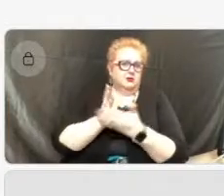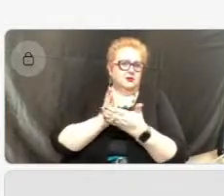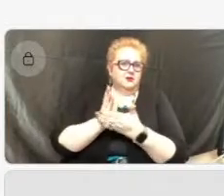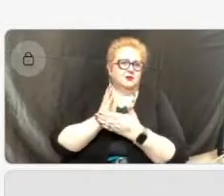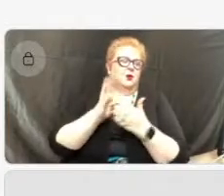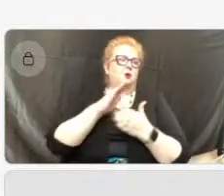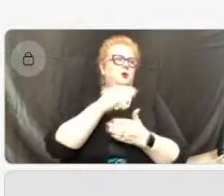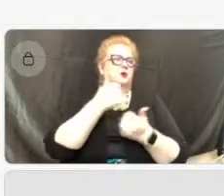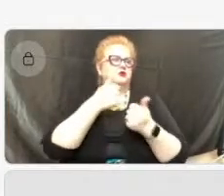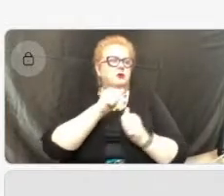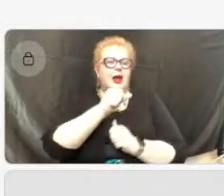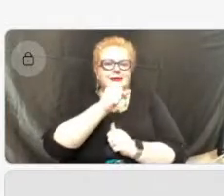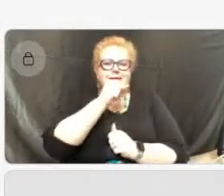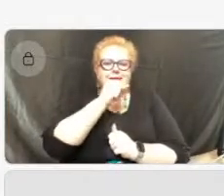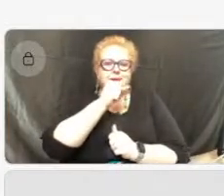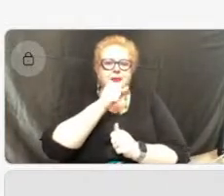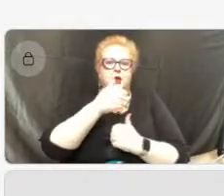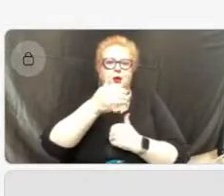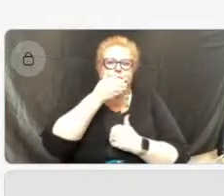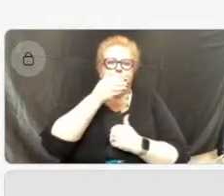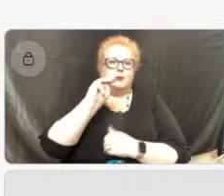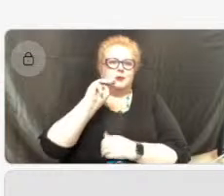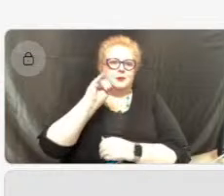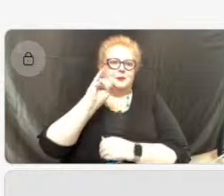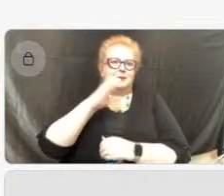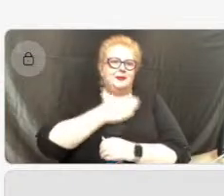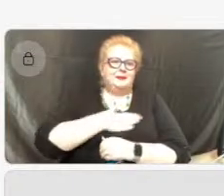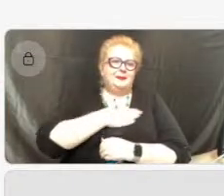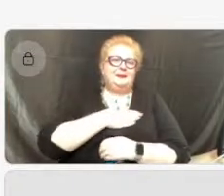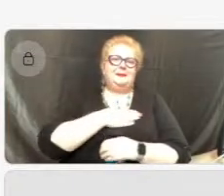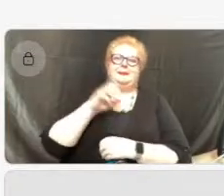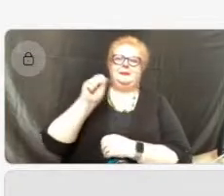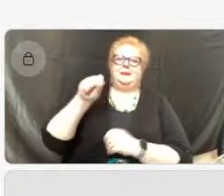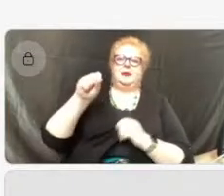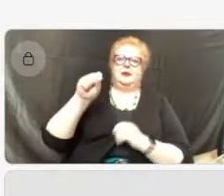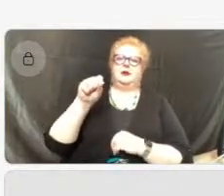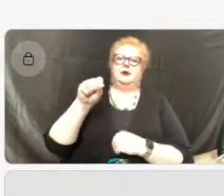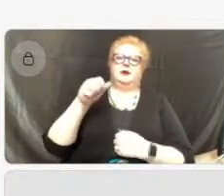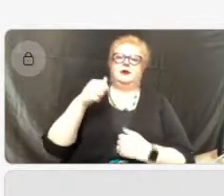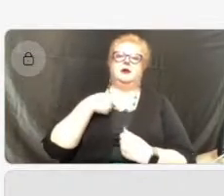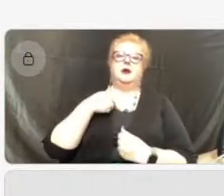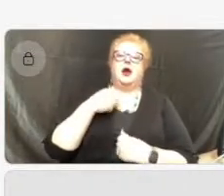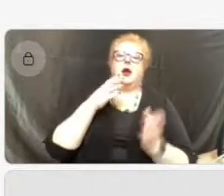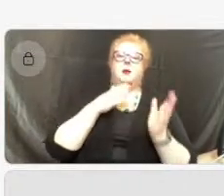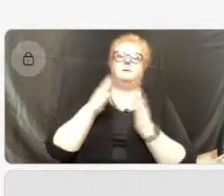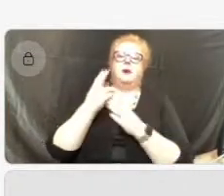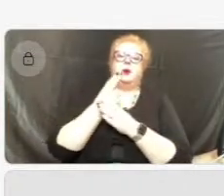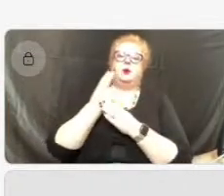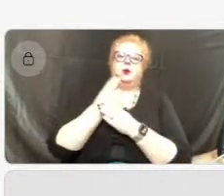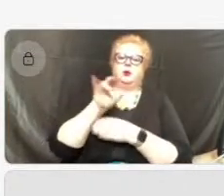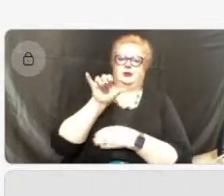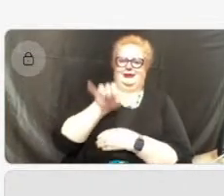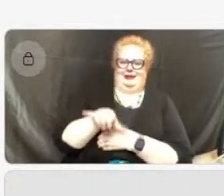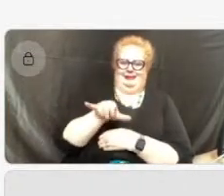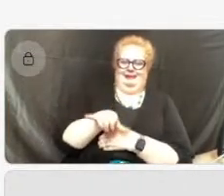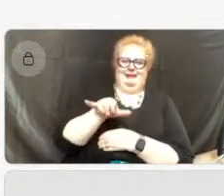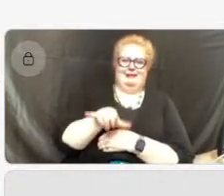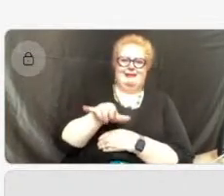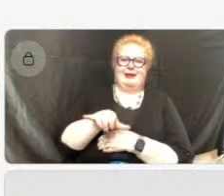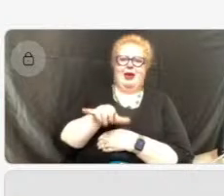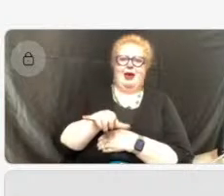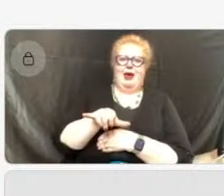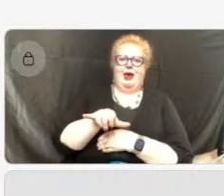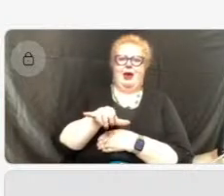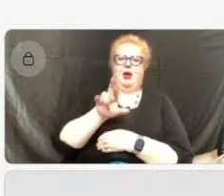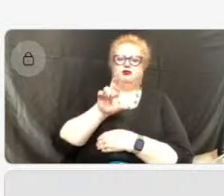mic. Can you speak in the mic, please? Yeah, I'm just gonna use that and,